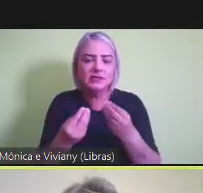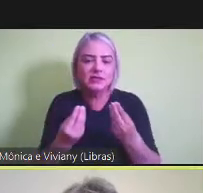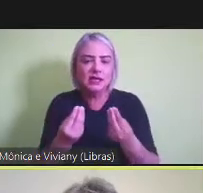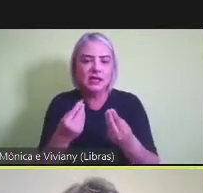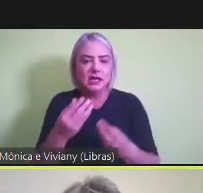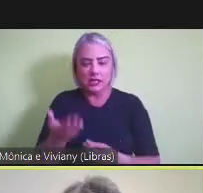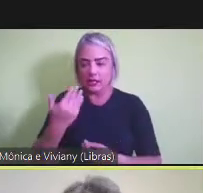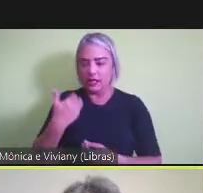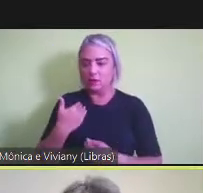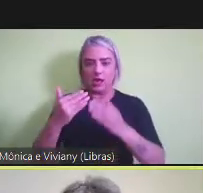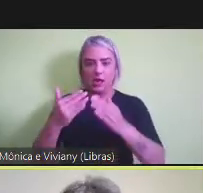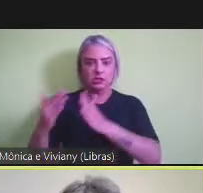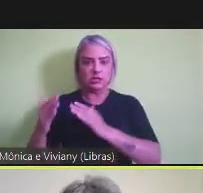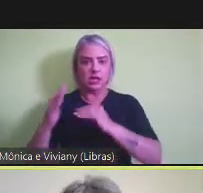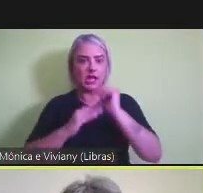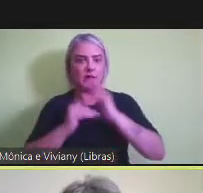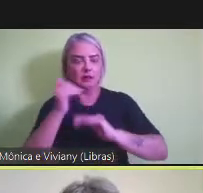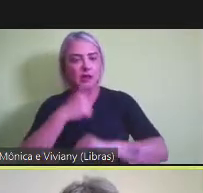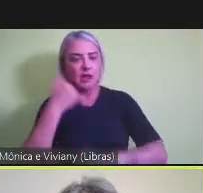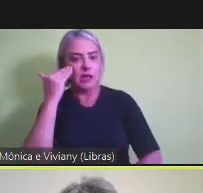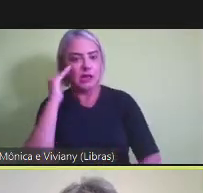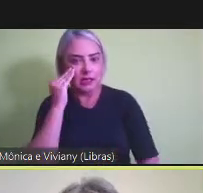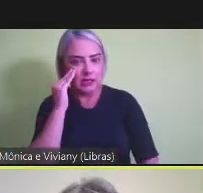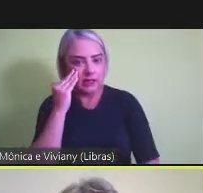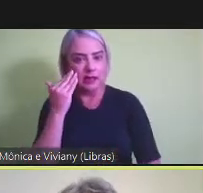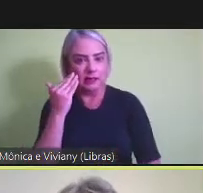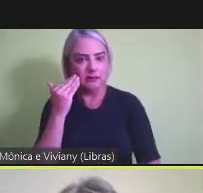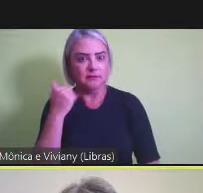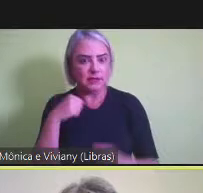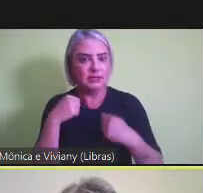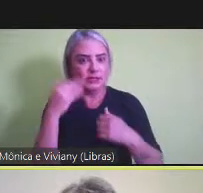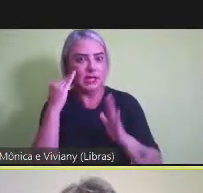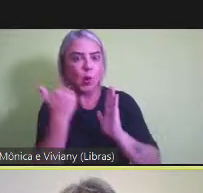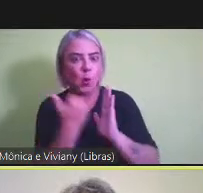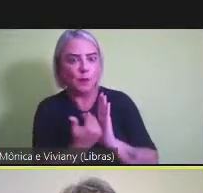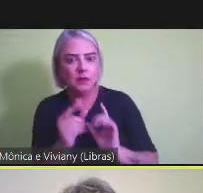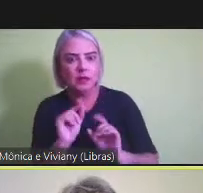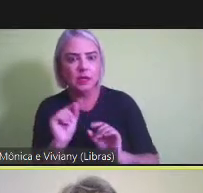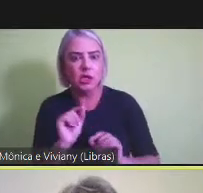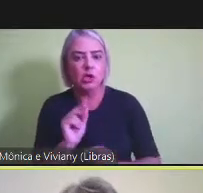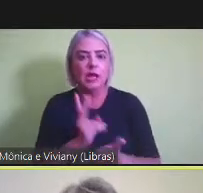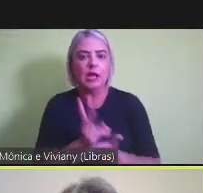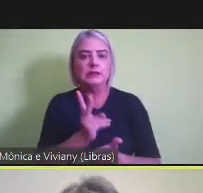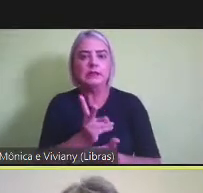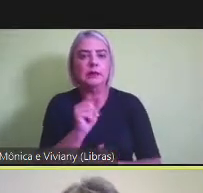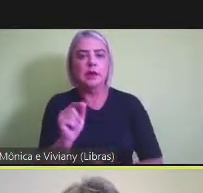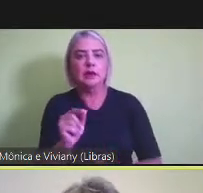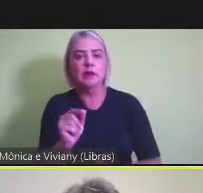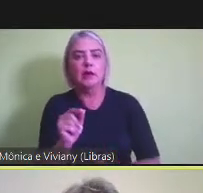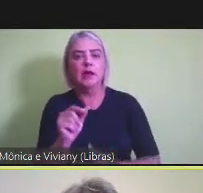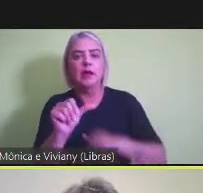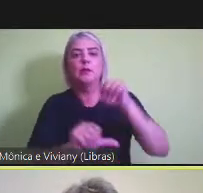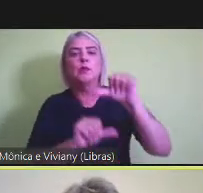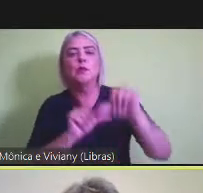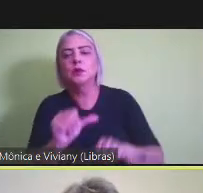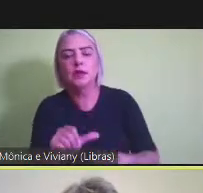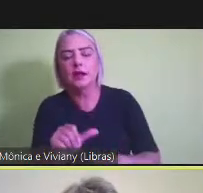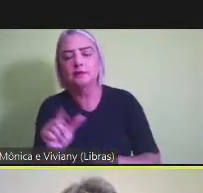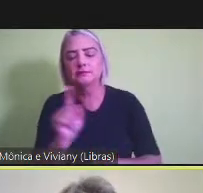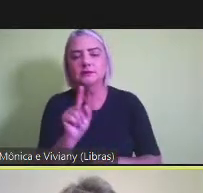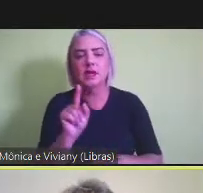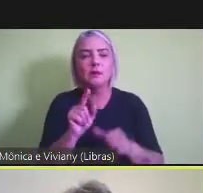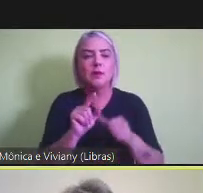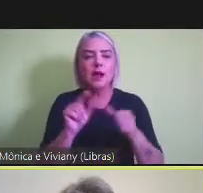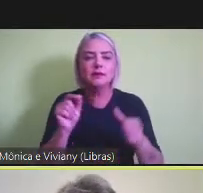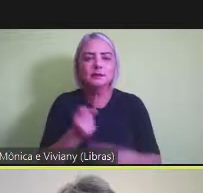something that the us we that are in the professional side we shouldn't change